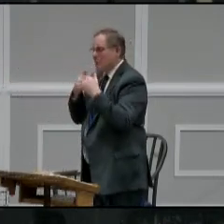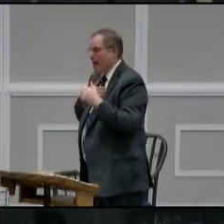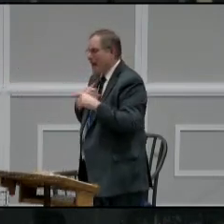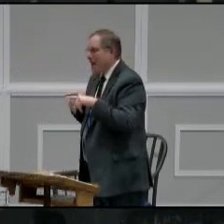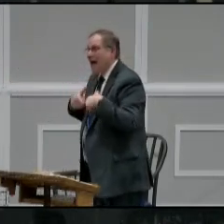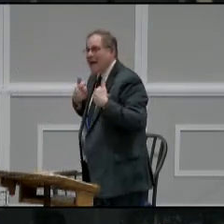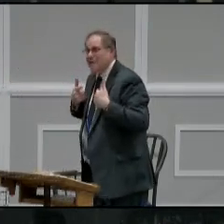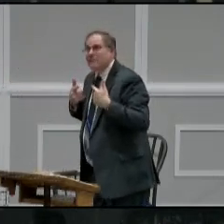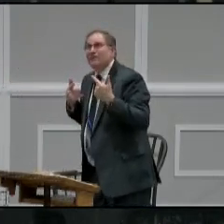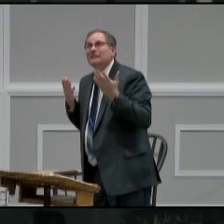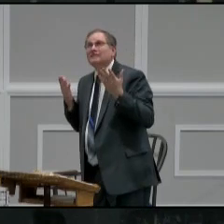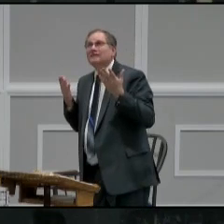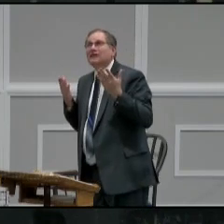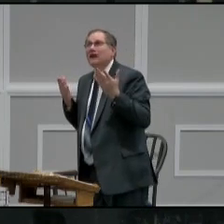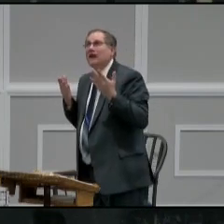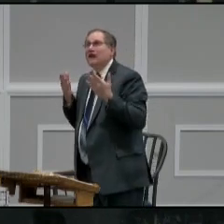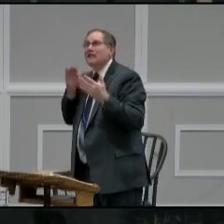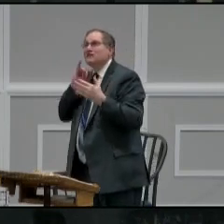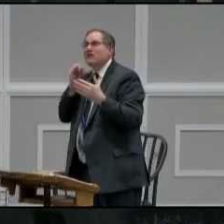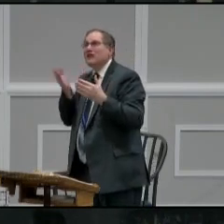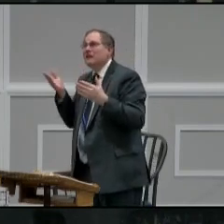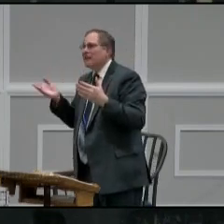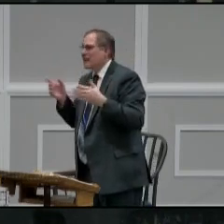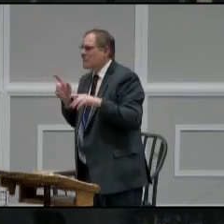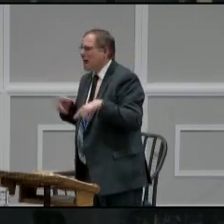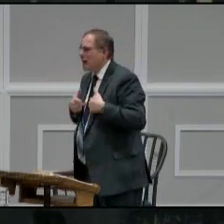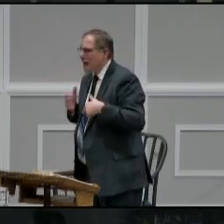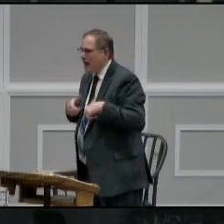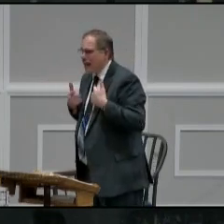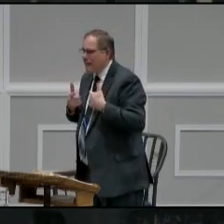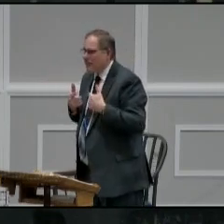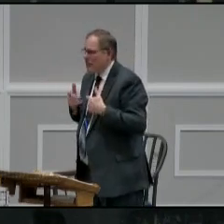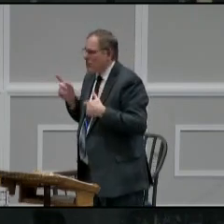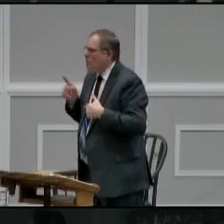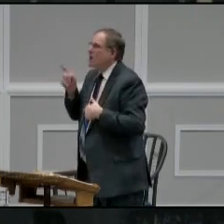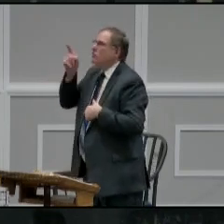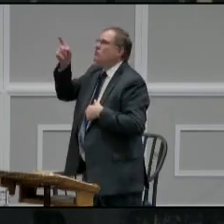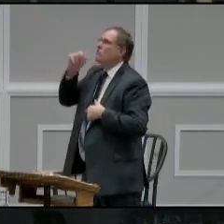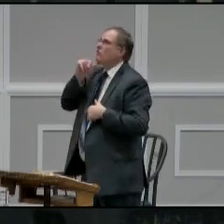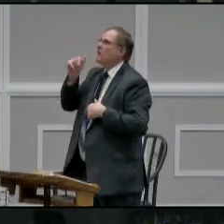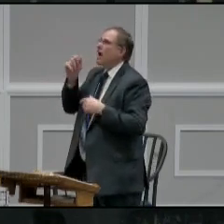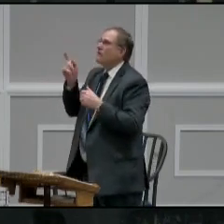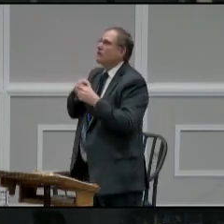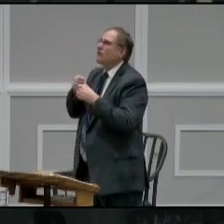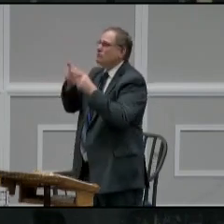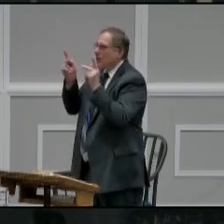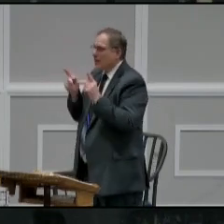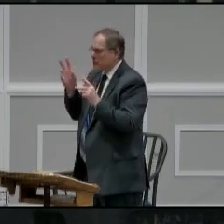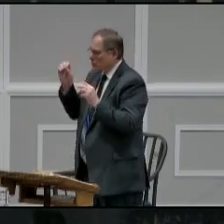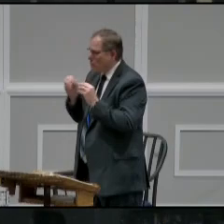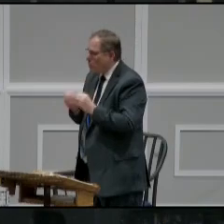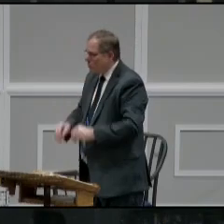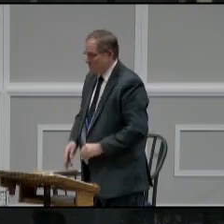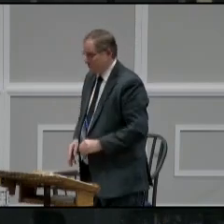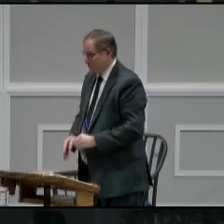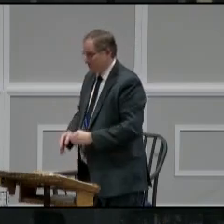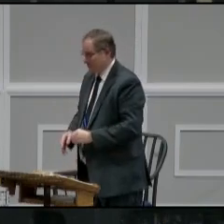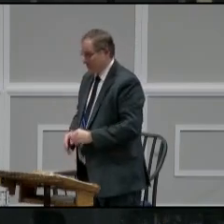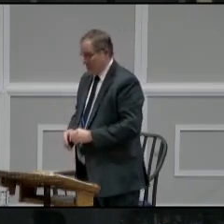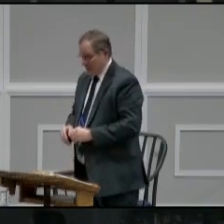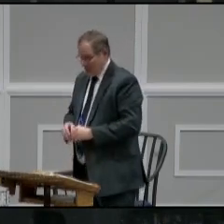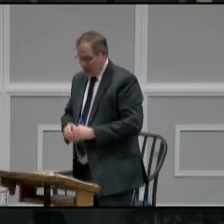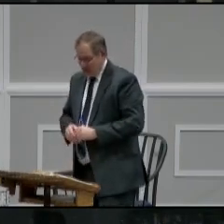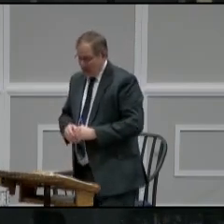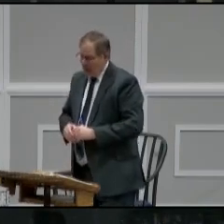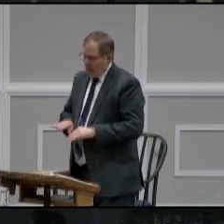I want you to notice, first of all, this morning as we consider these insidious idols, I want you to see the conditions of idolatry. The conditions of